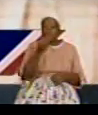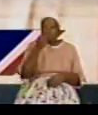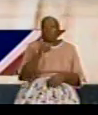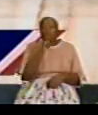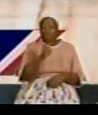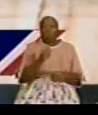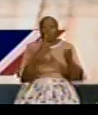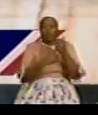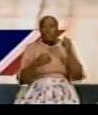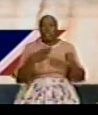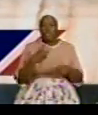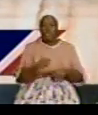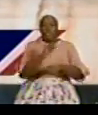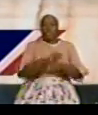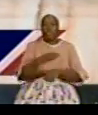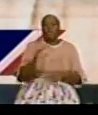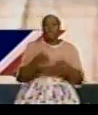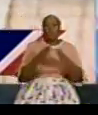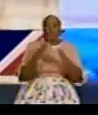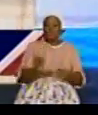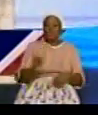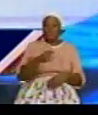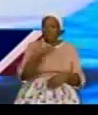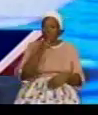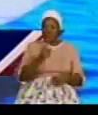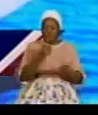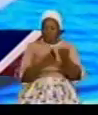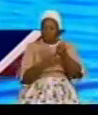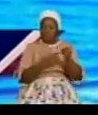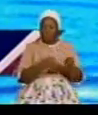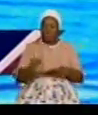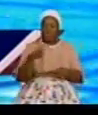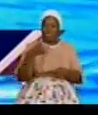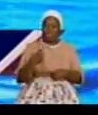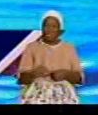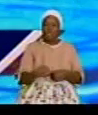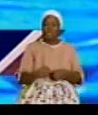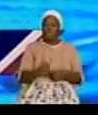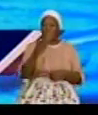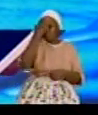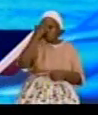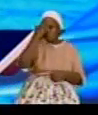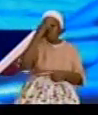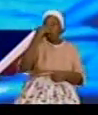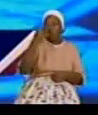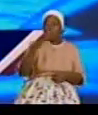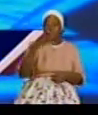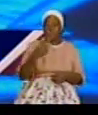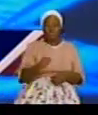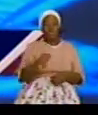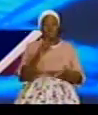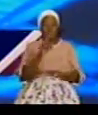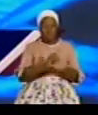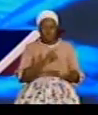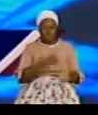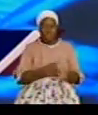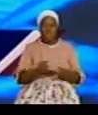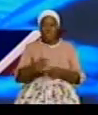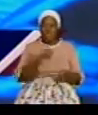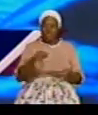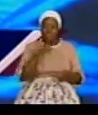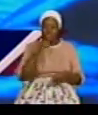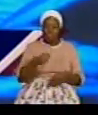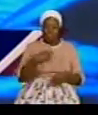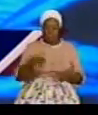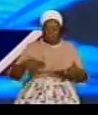of the elders. They were not holding the recommendation of the doctors. This is not about